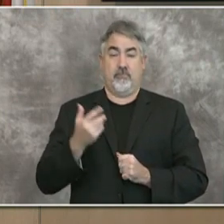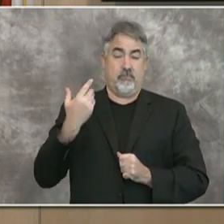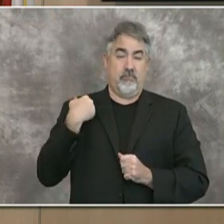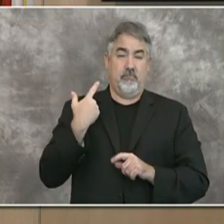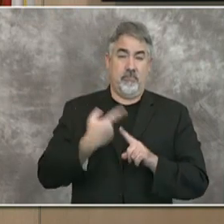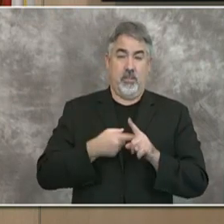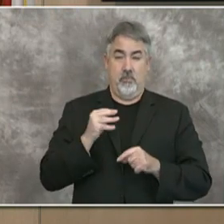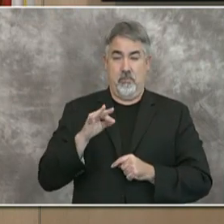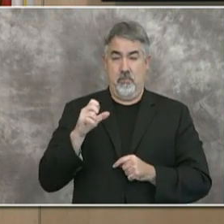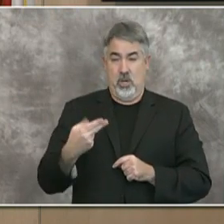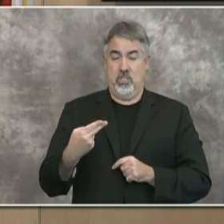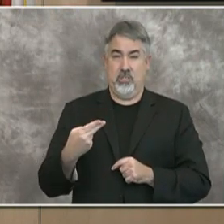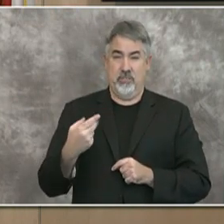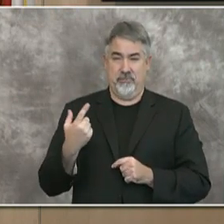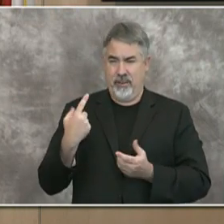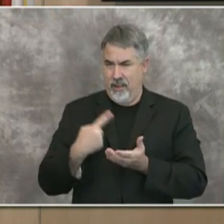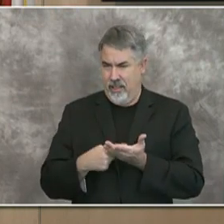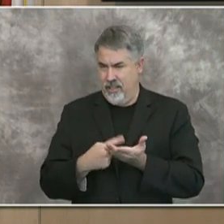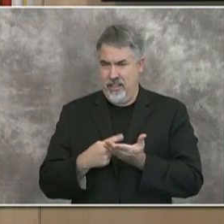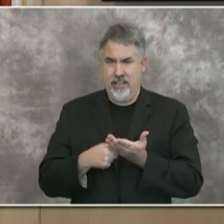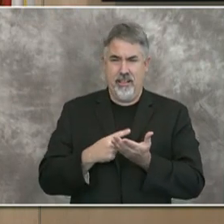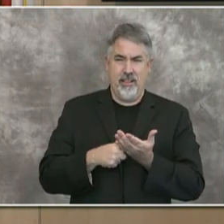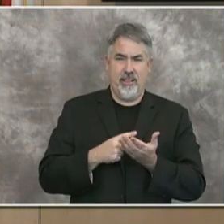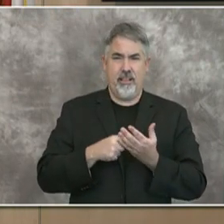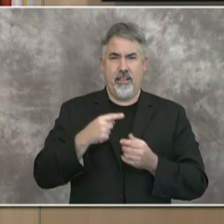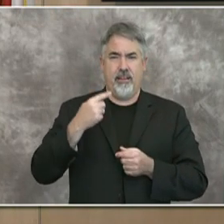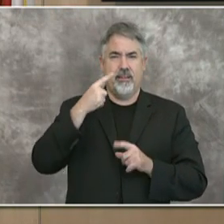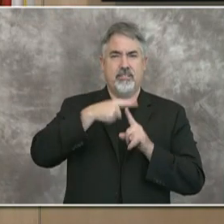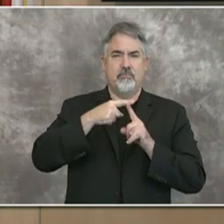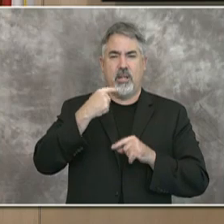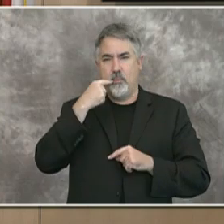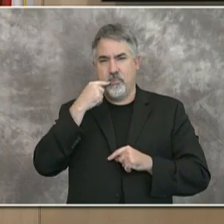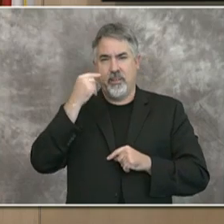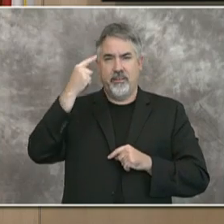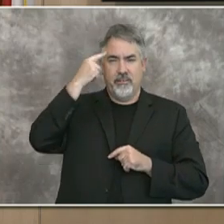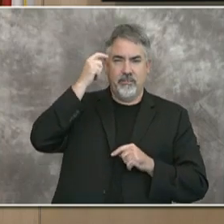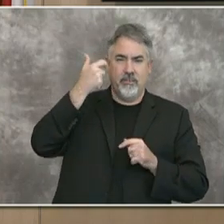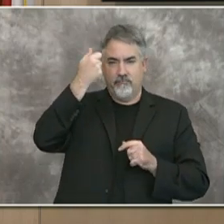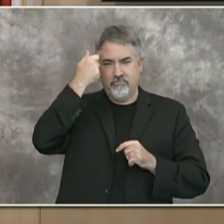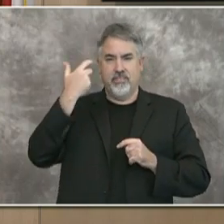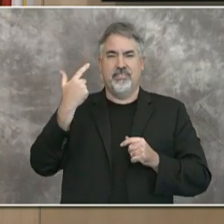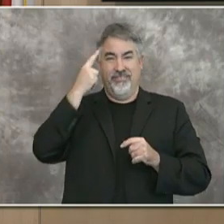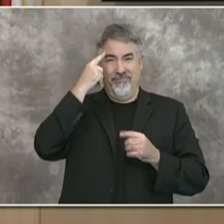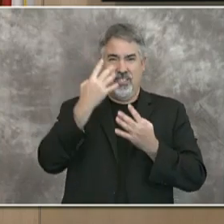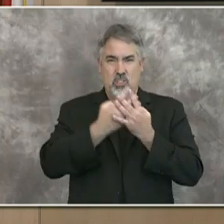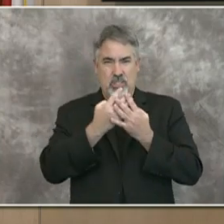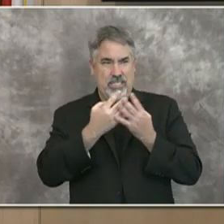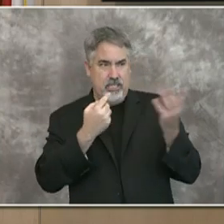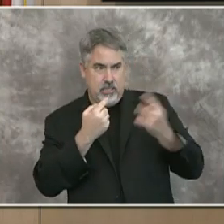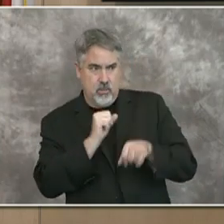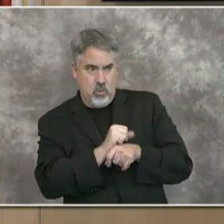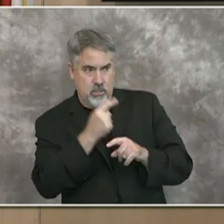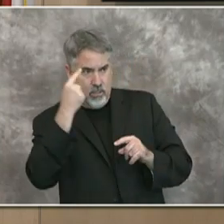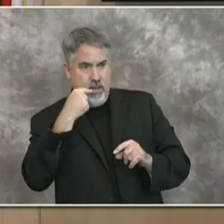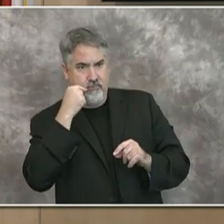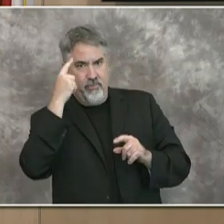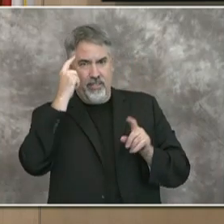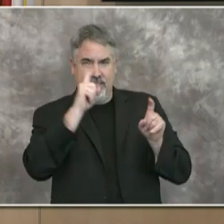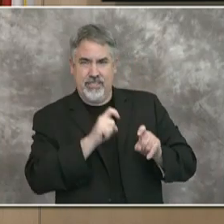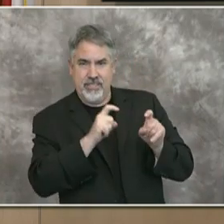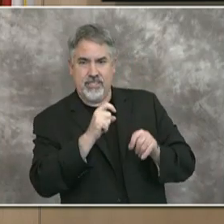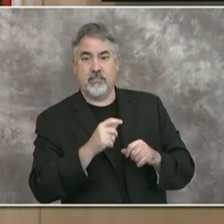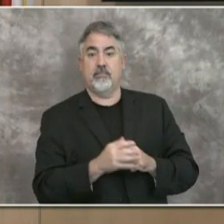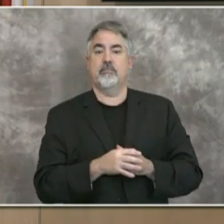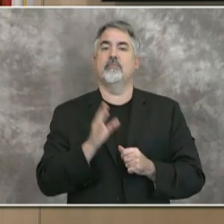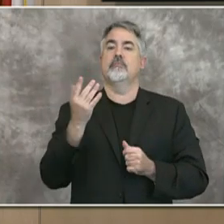about the need for temperature checks as a screening mechanism for employees who come in. We reiterated this considerably